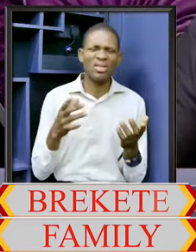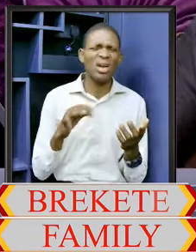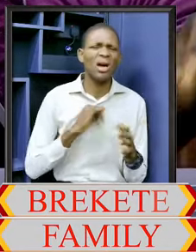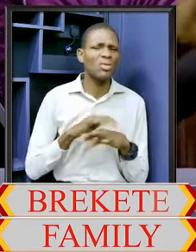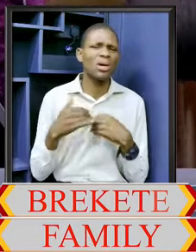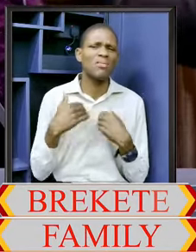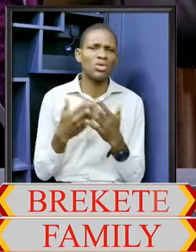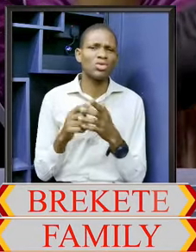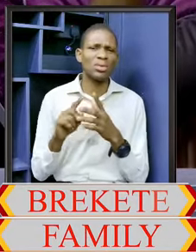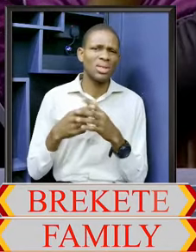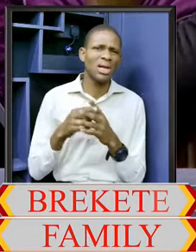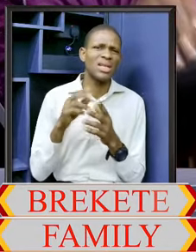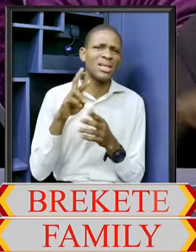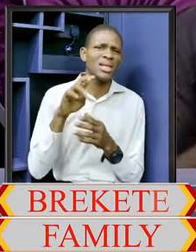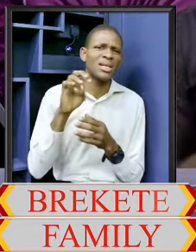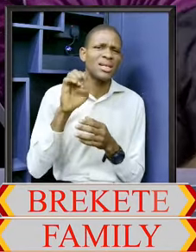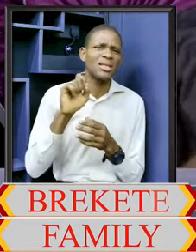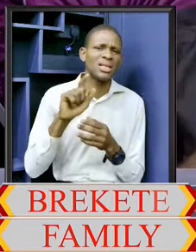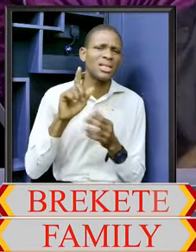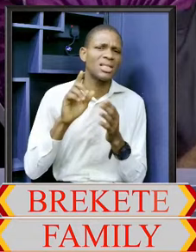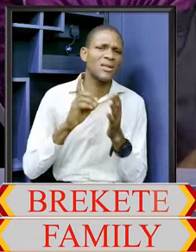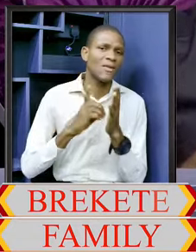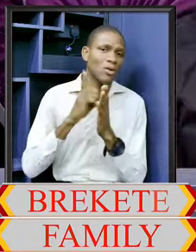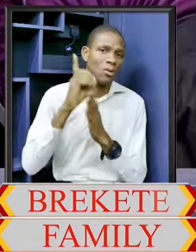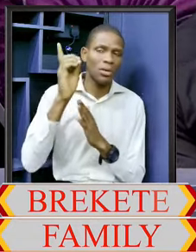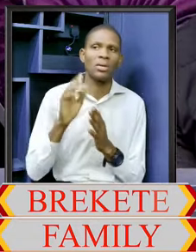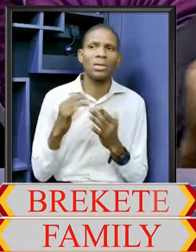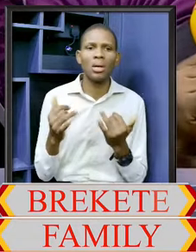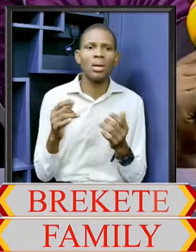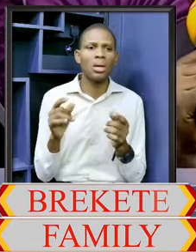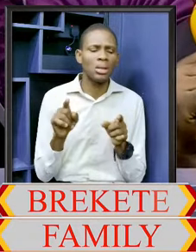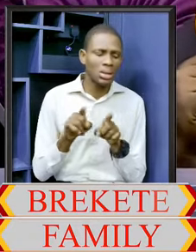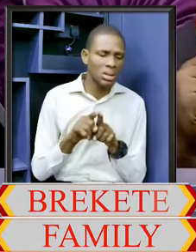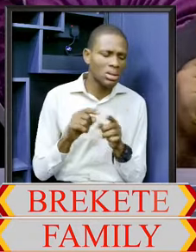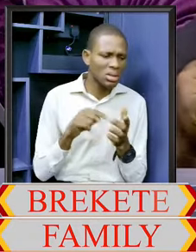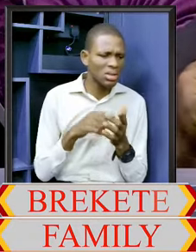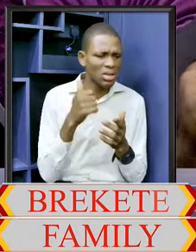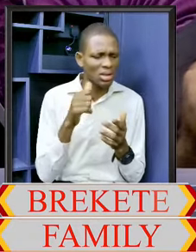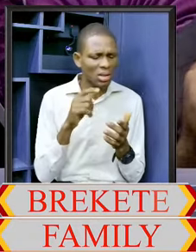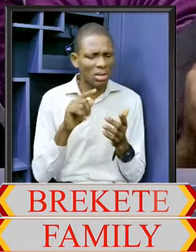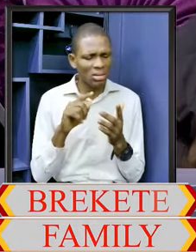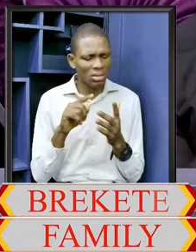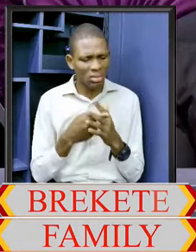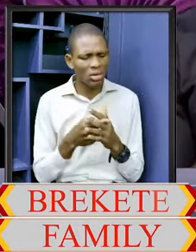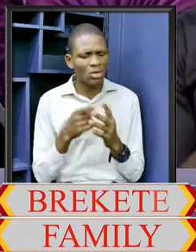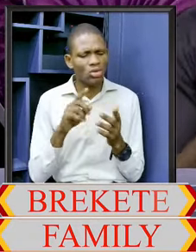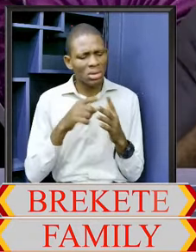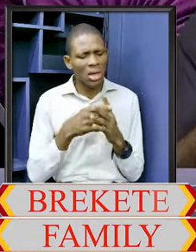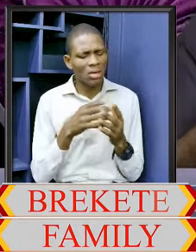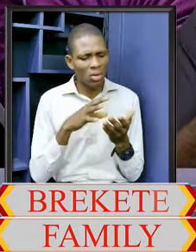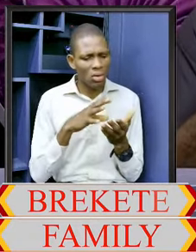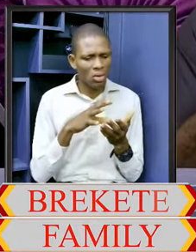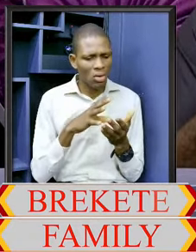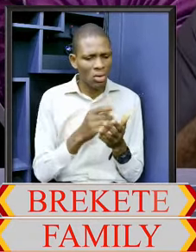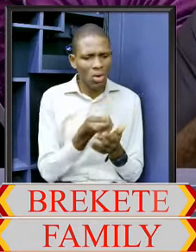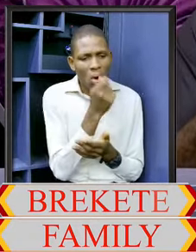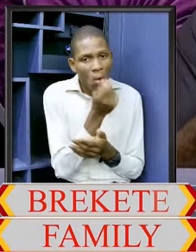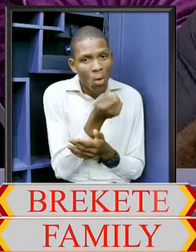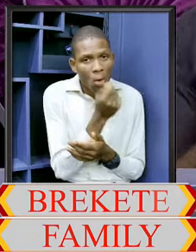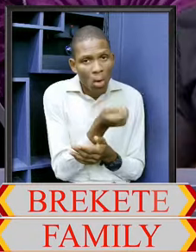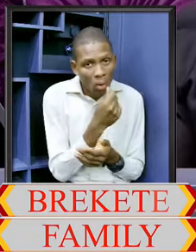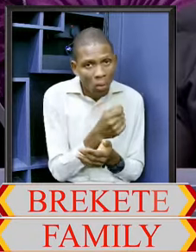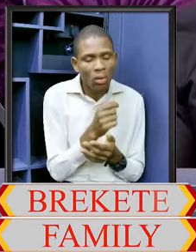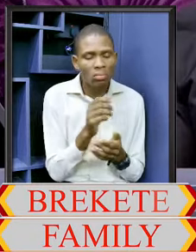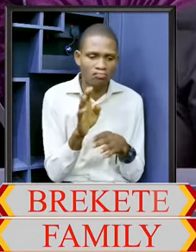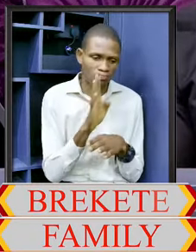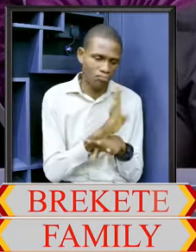estate developer, but that's my dream. But this 10,000 naira fees and start granite business. I don't say, now real estate, I go,